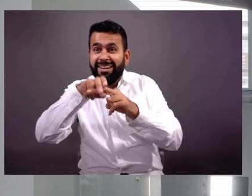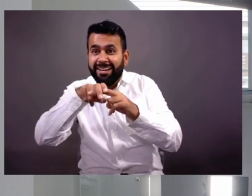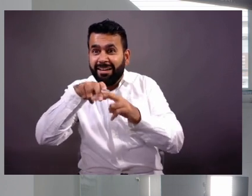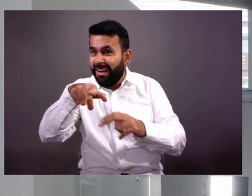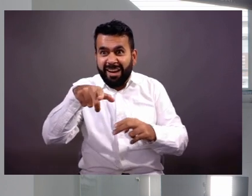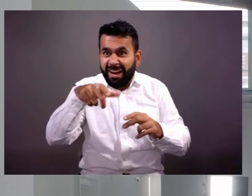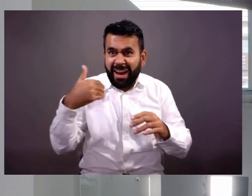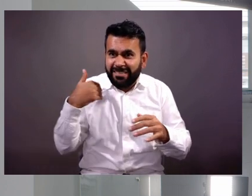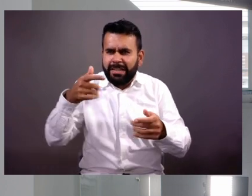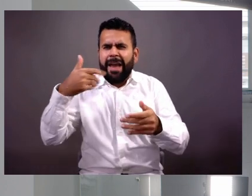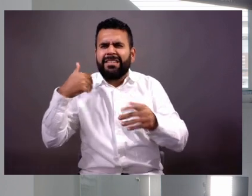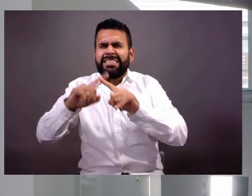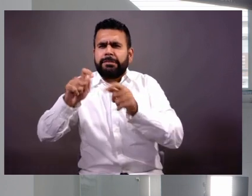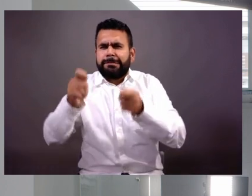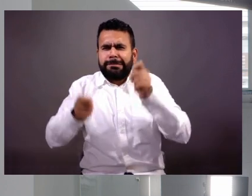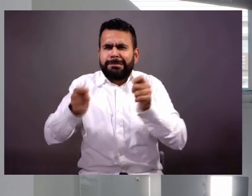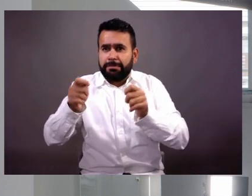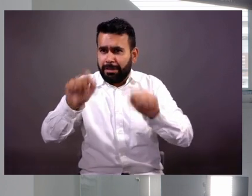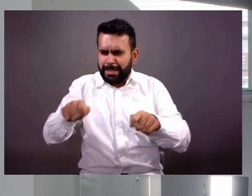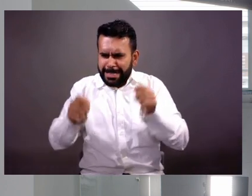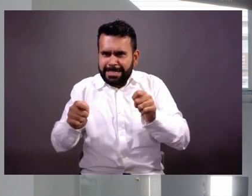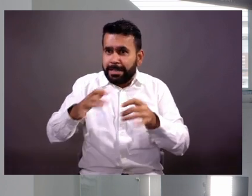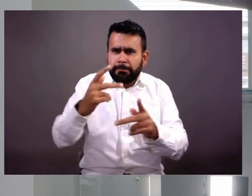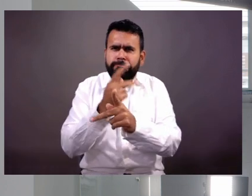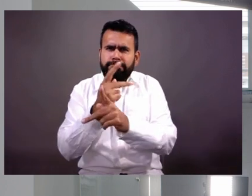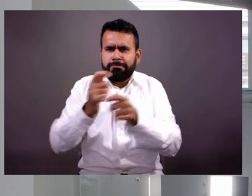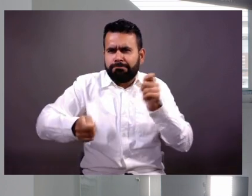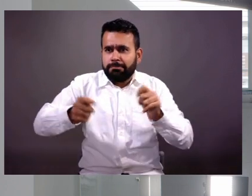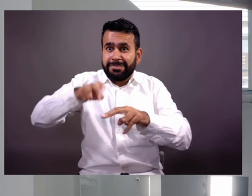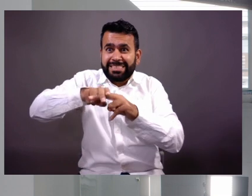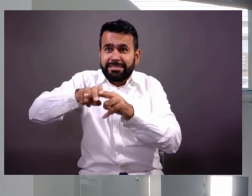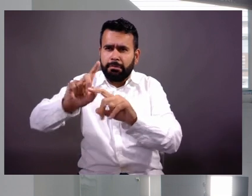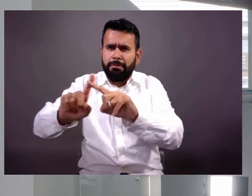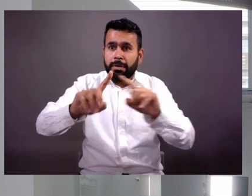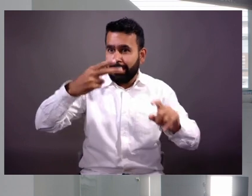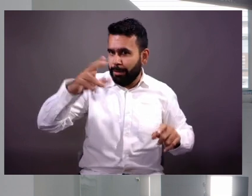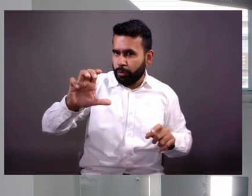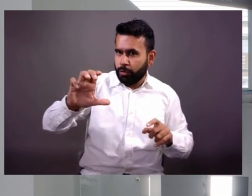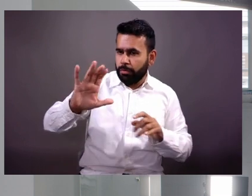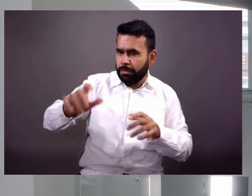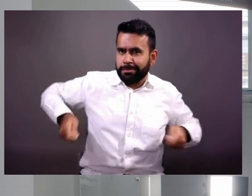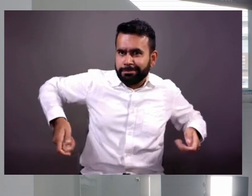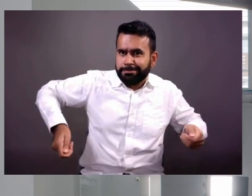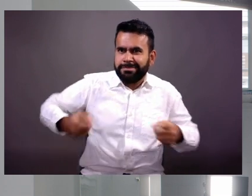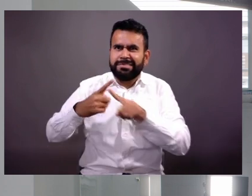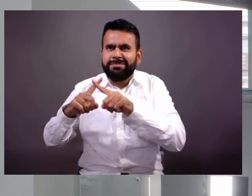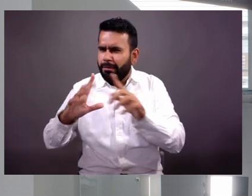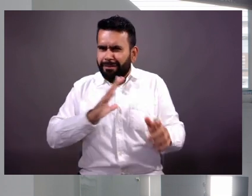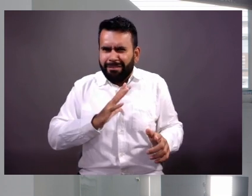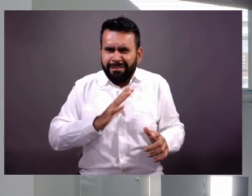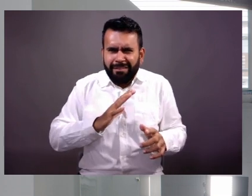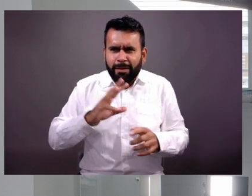So being aware that chairs are mobile things. And then twist, da, da,